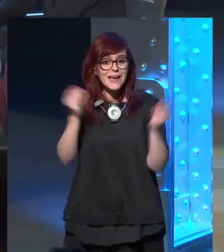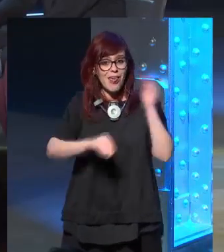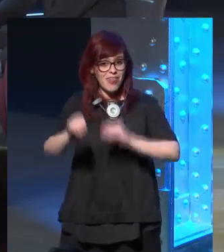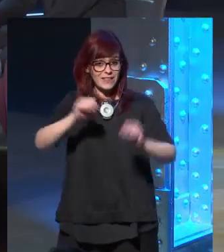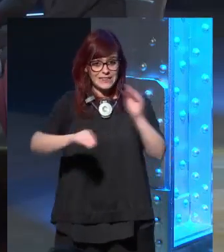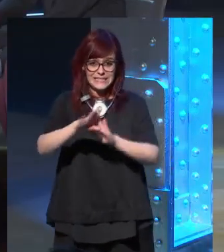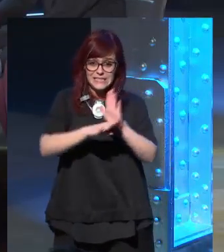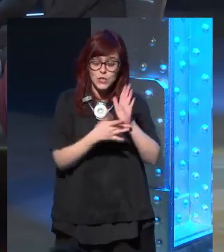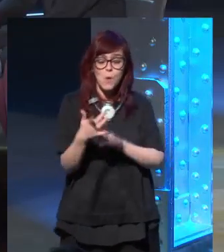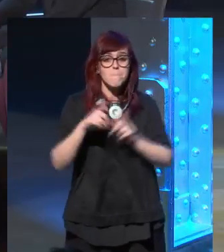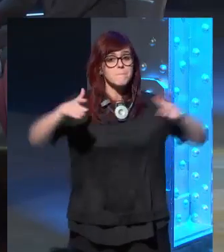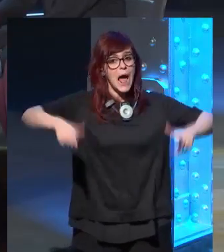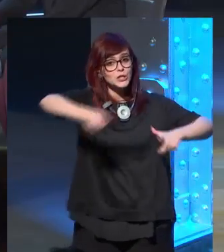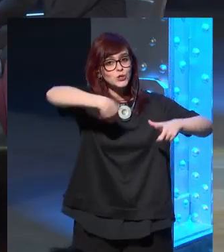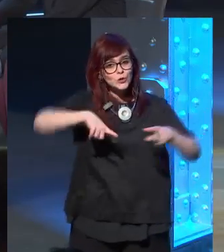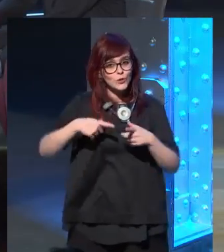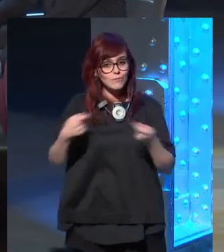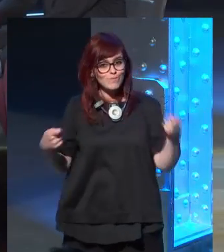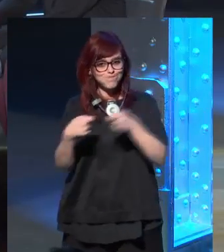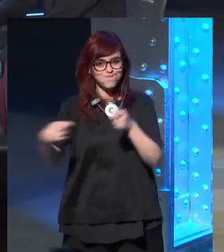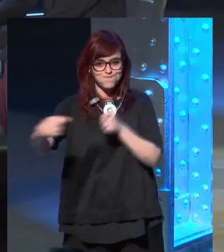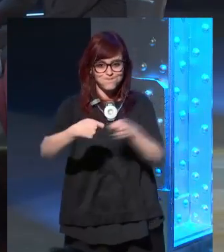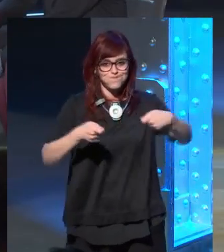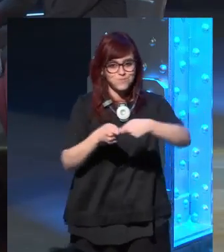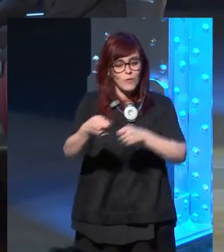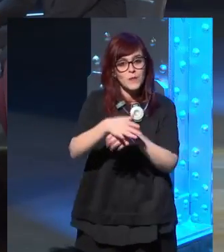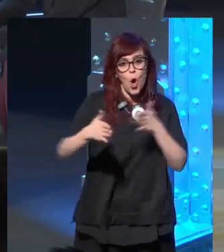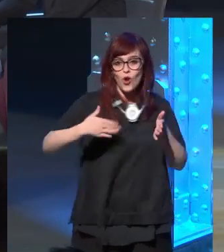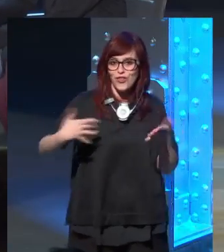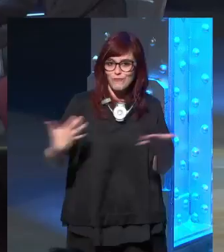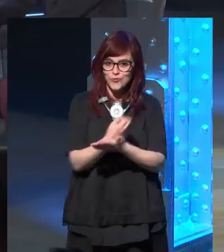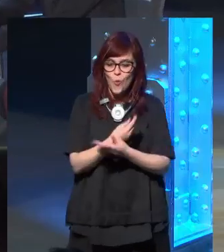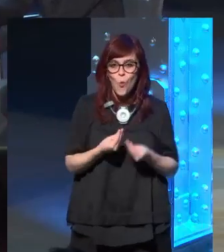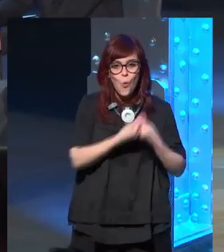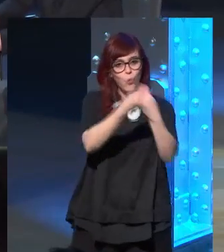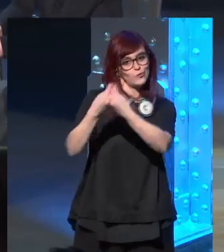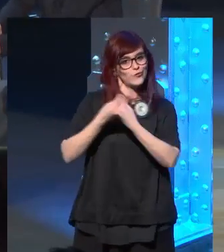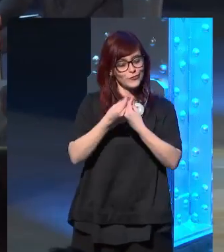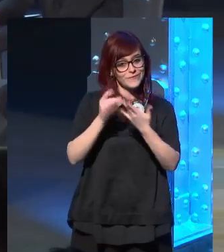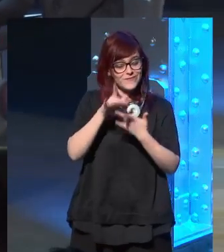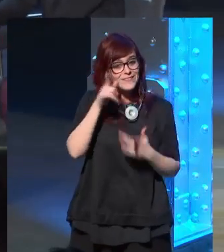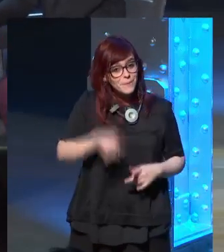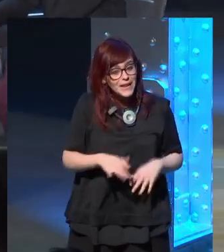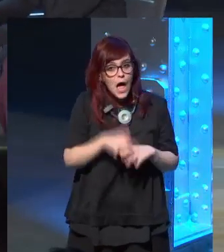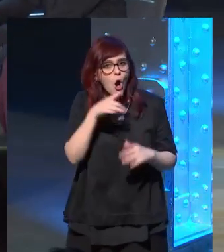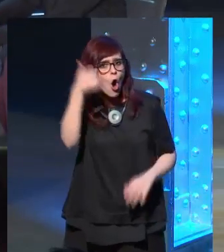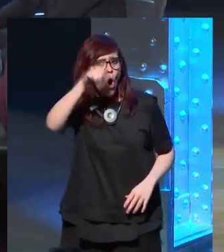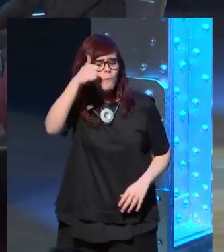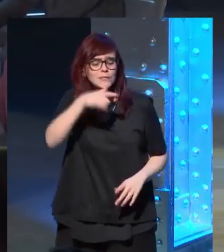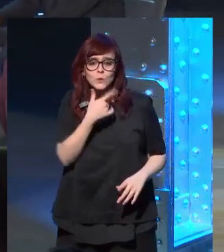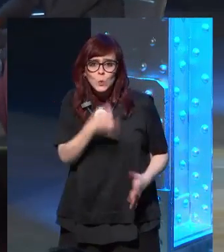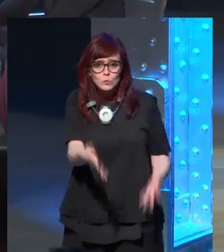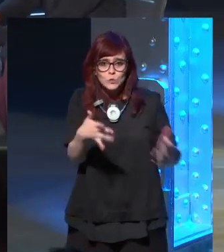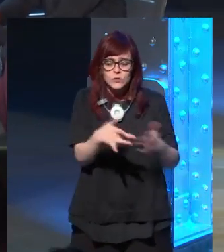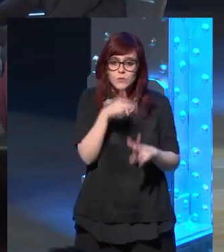that theme. And then we cook together. And I think especially men, we like to do things when